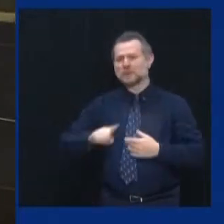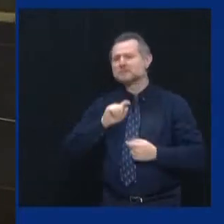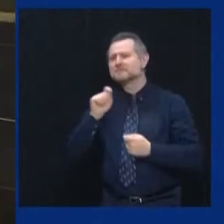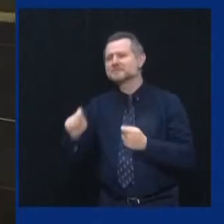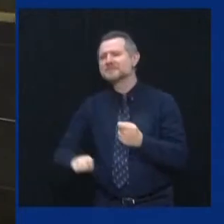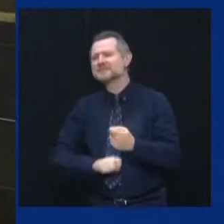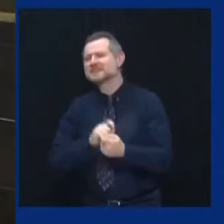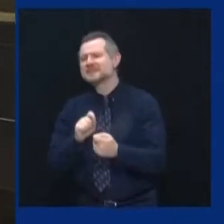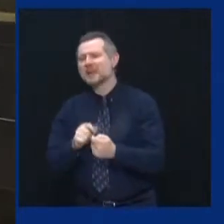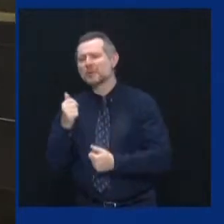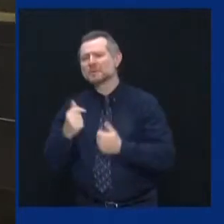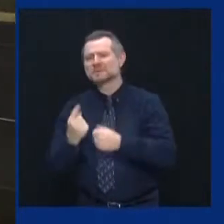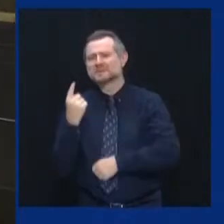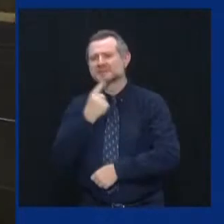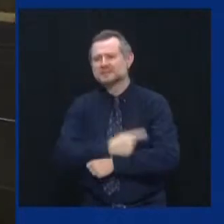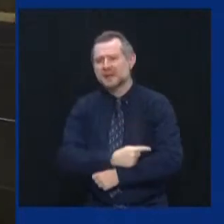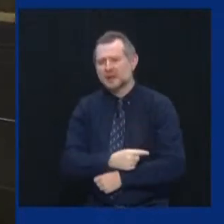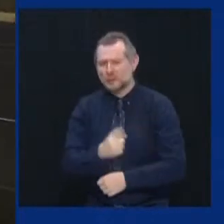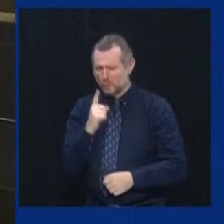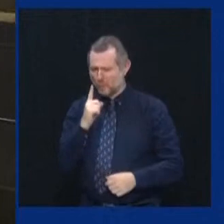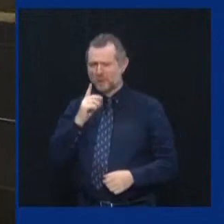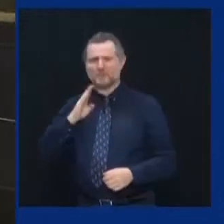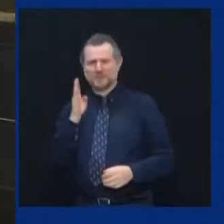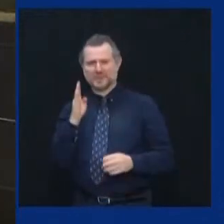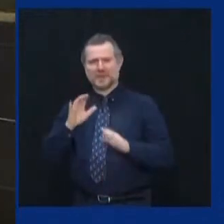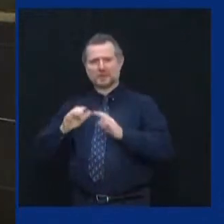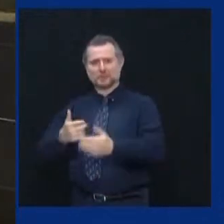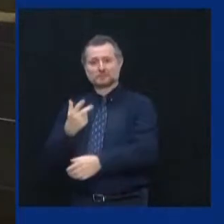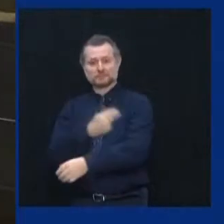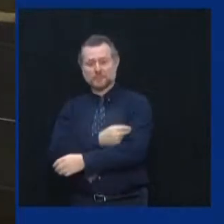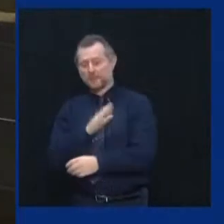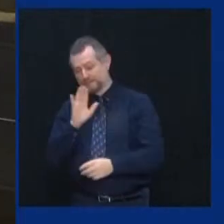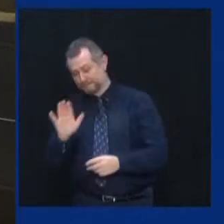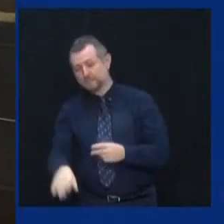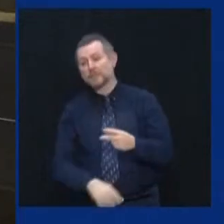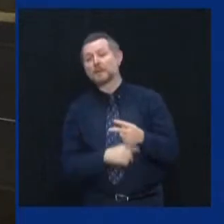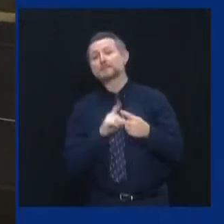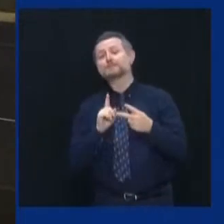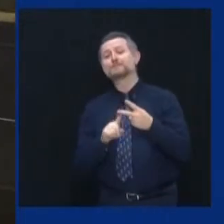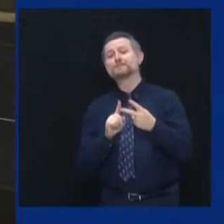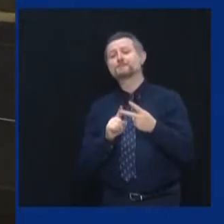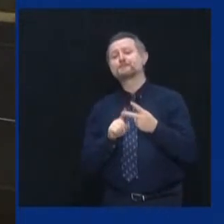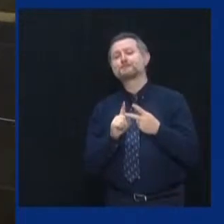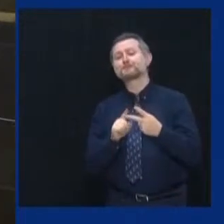will start. And also just with